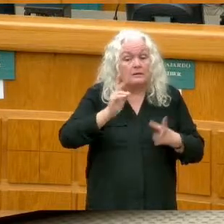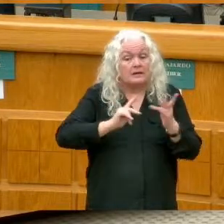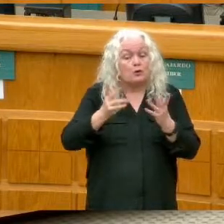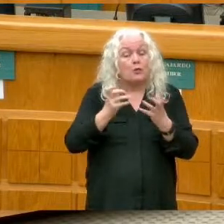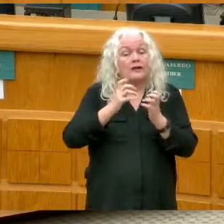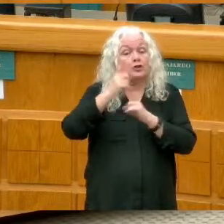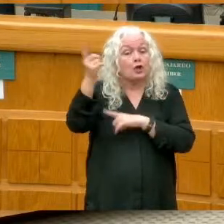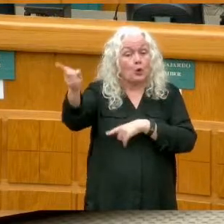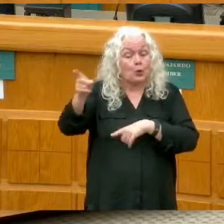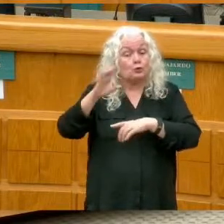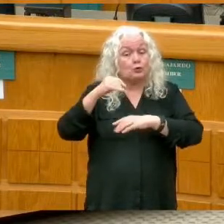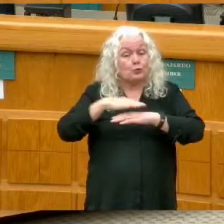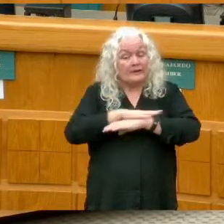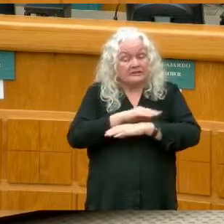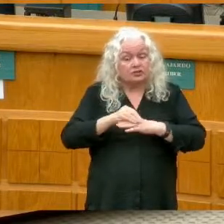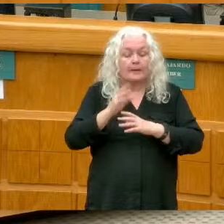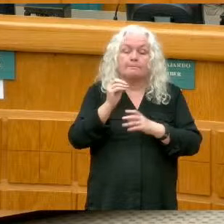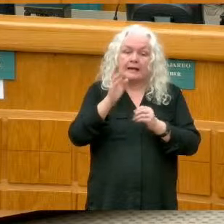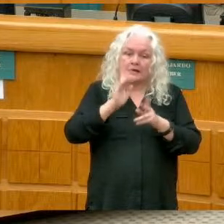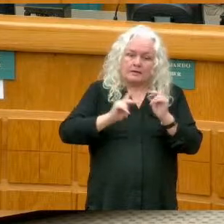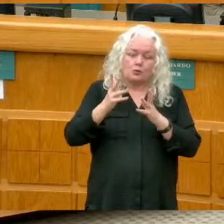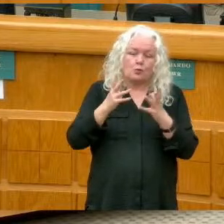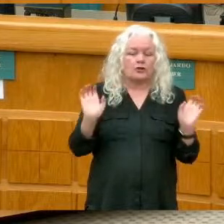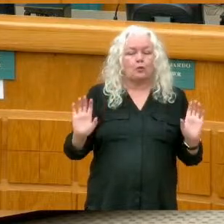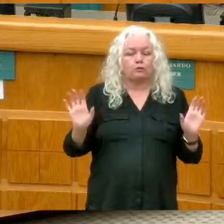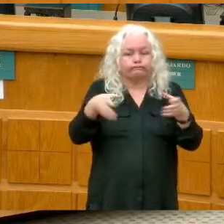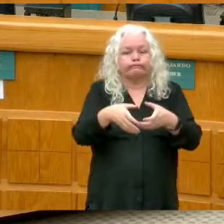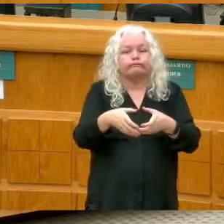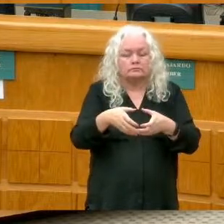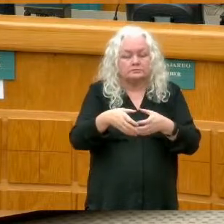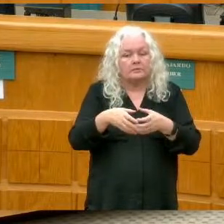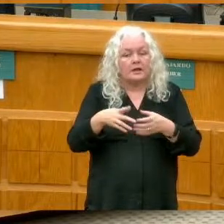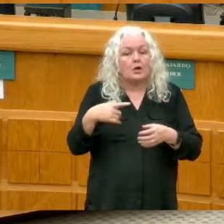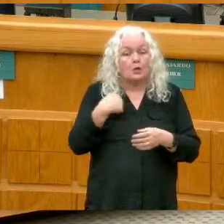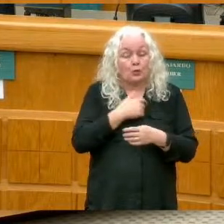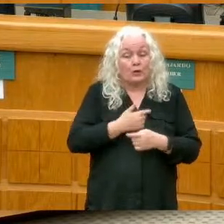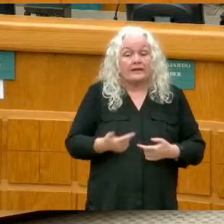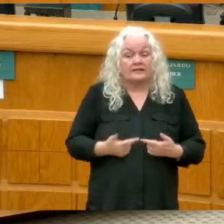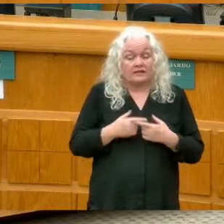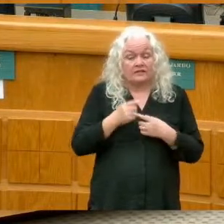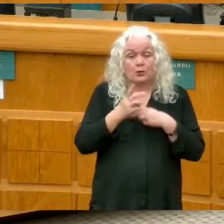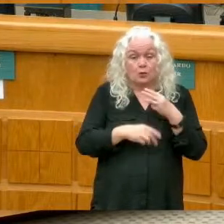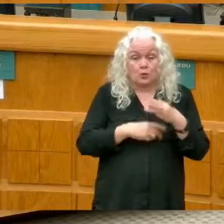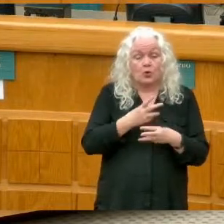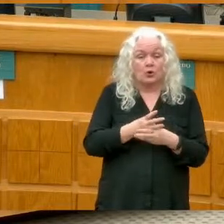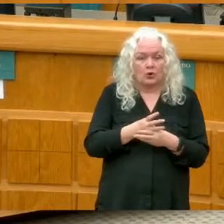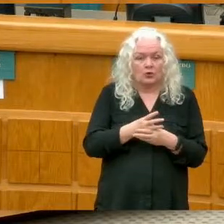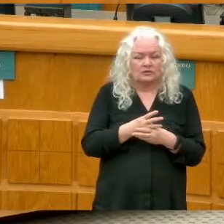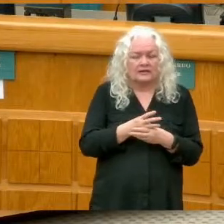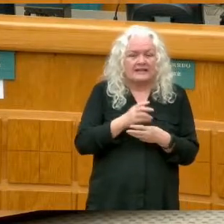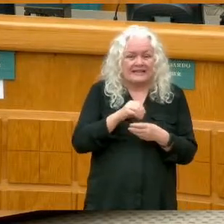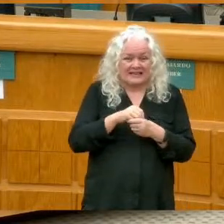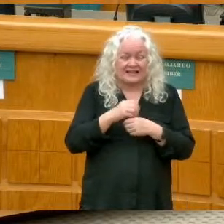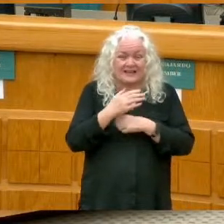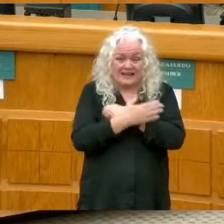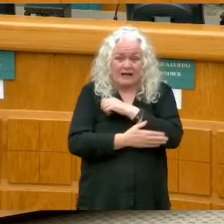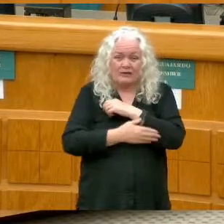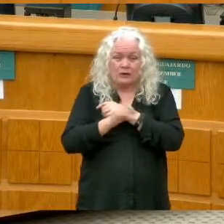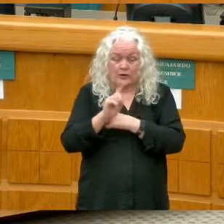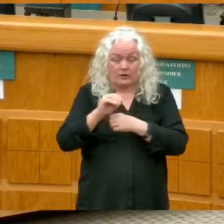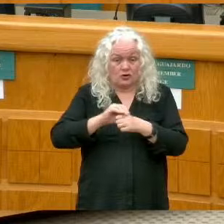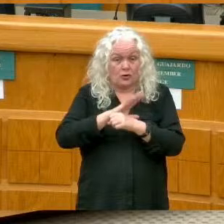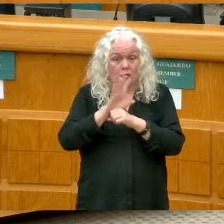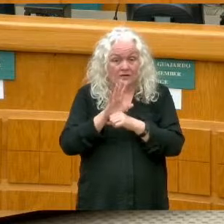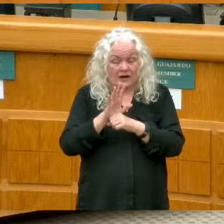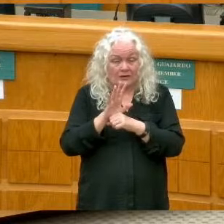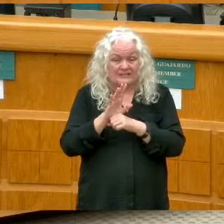go to the beach. Many will want to gather. And we are living in a world and in a county where